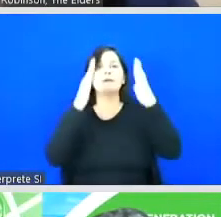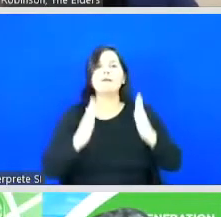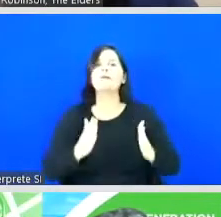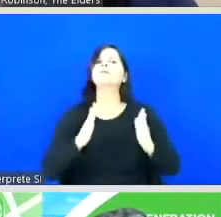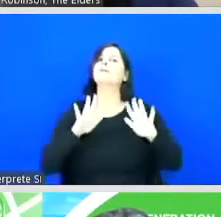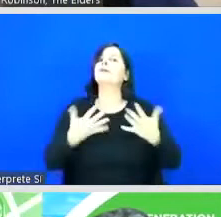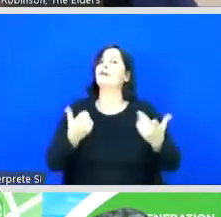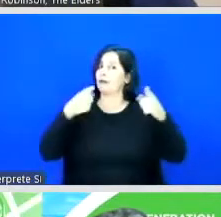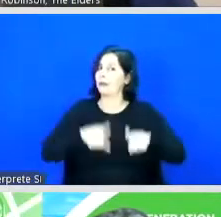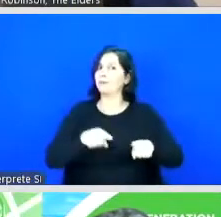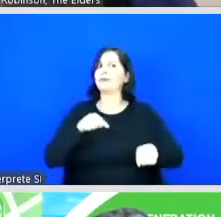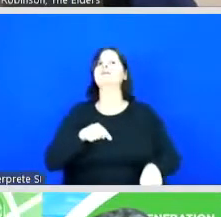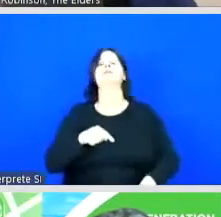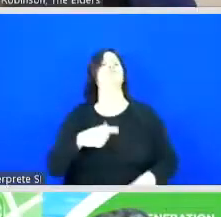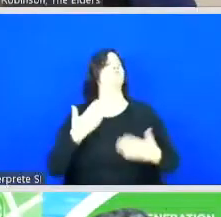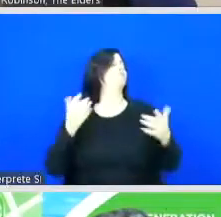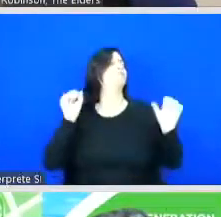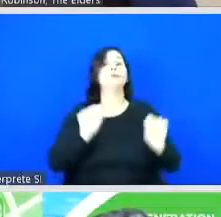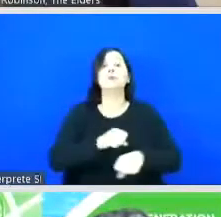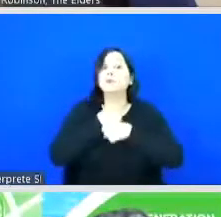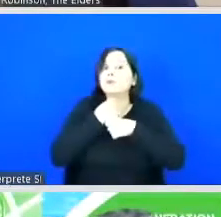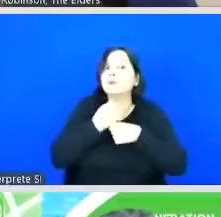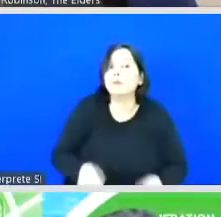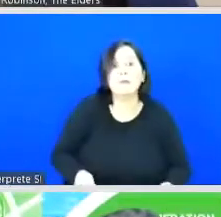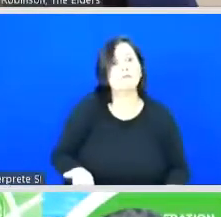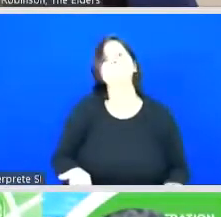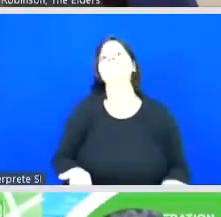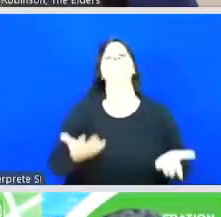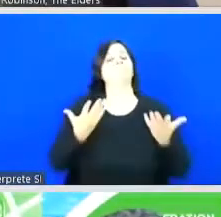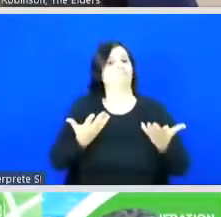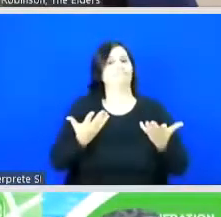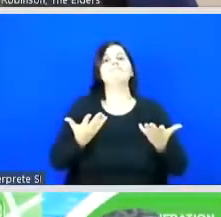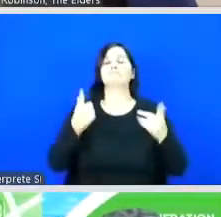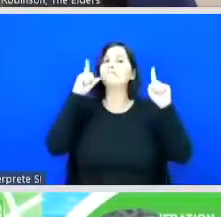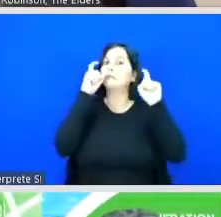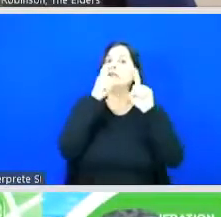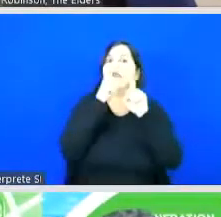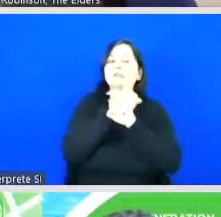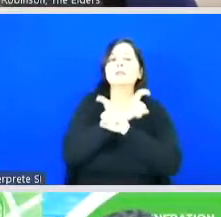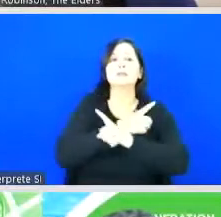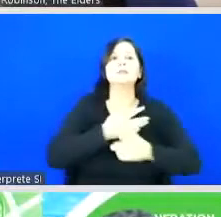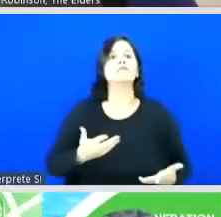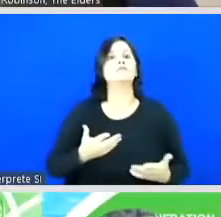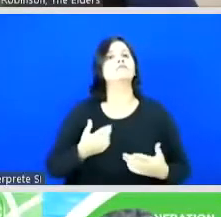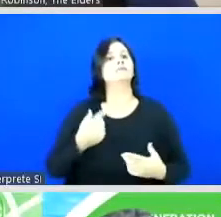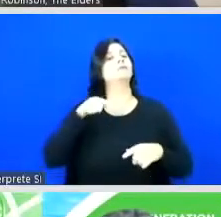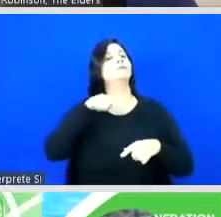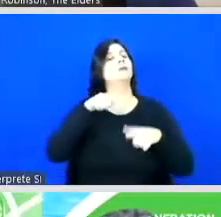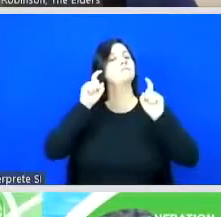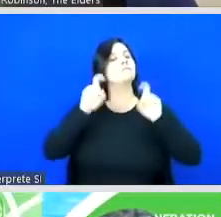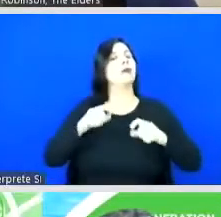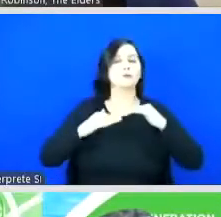not bringing more equality, but pushing it back. But in doing this, we have to